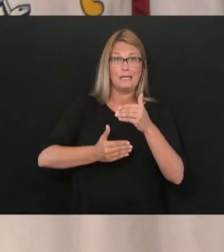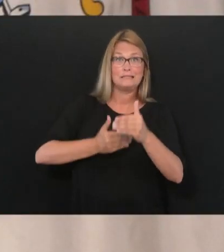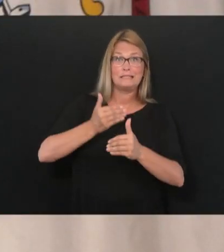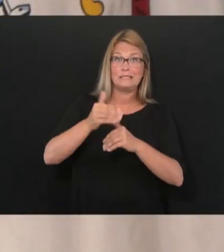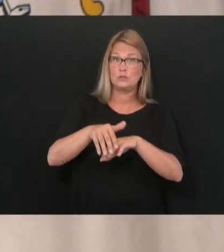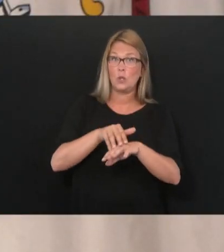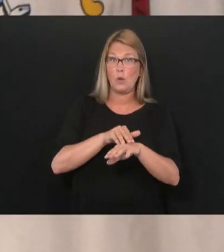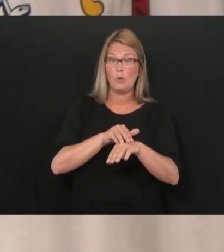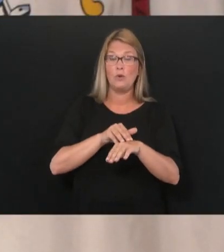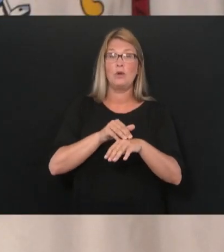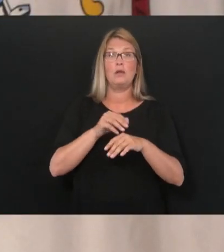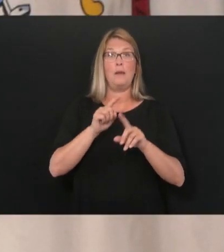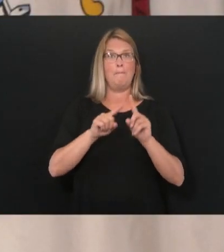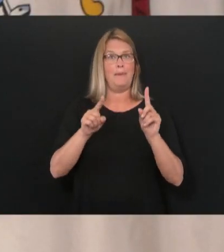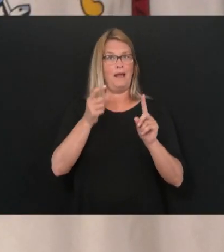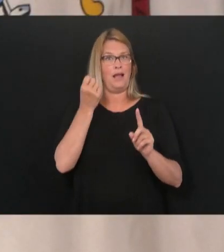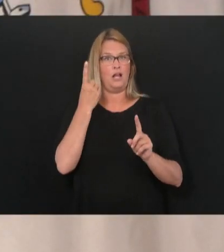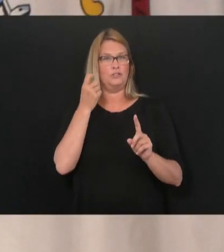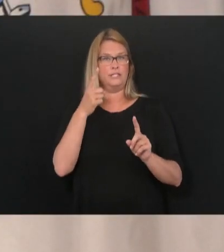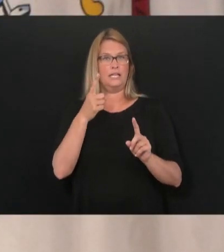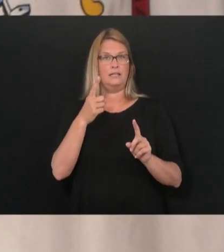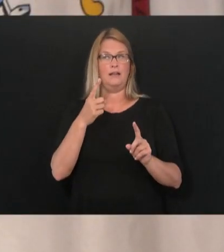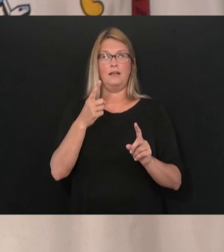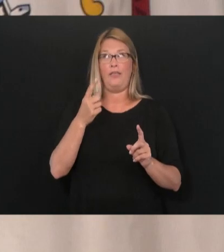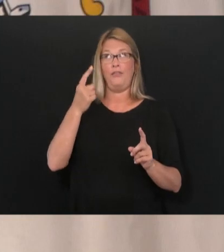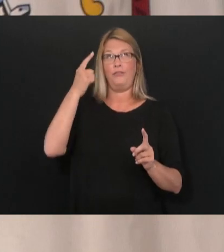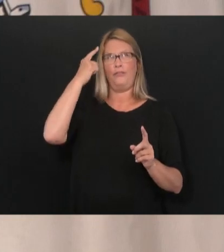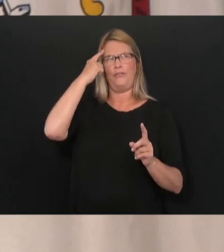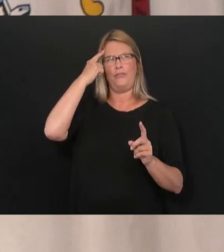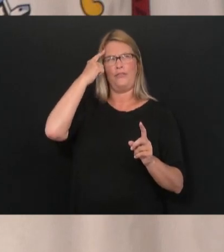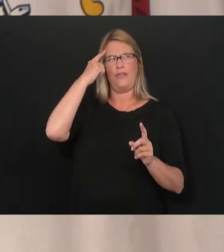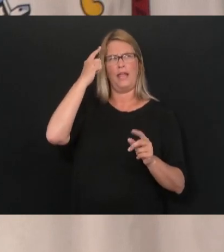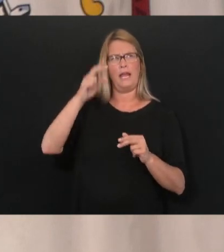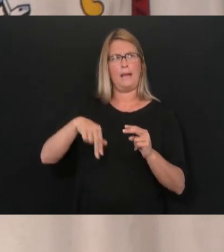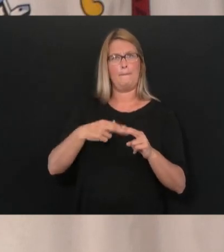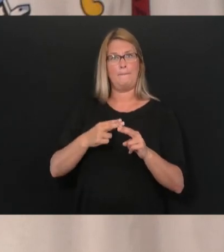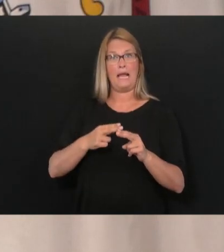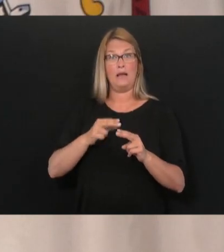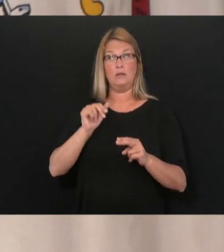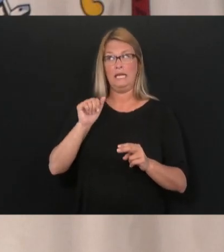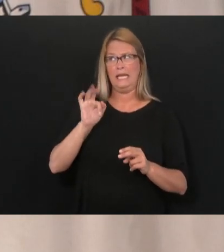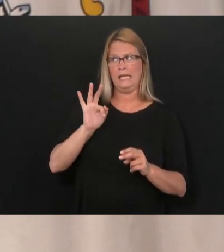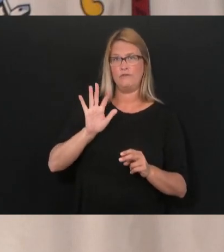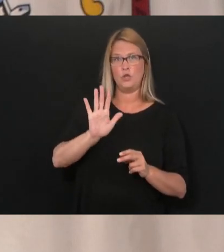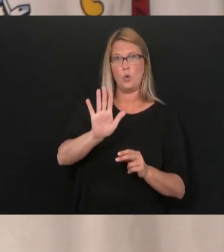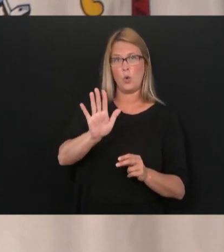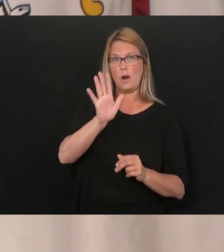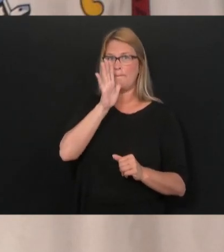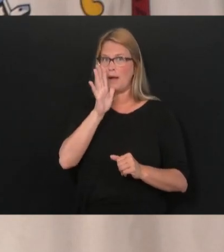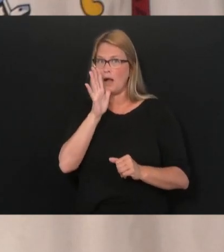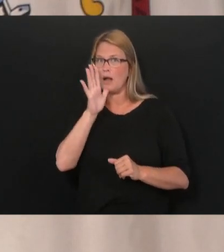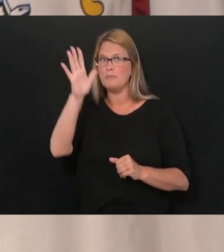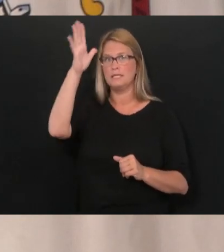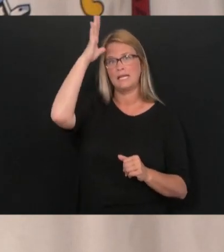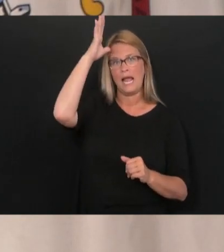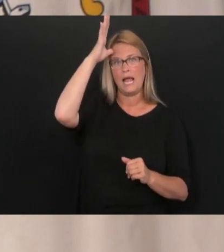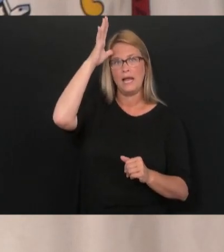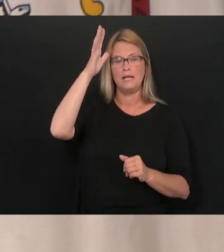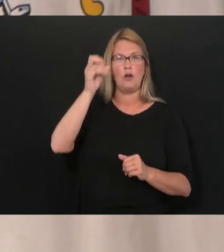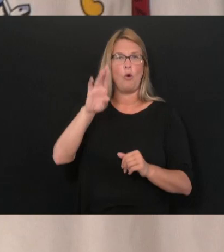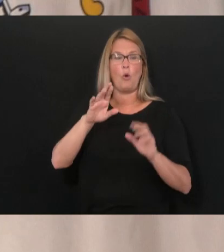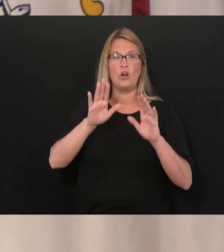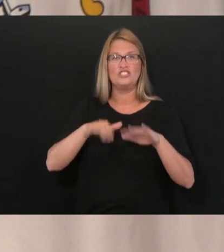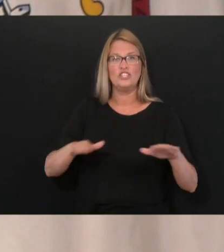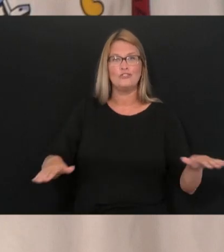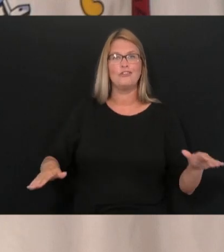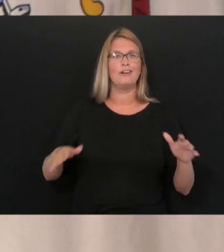time, if you just step back and think about it, if it were your mom or your dad or your grandchildren that